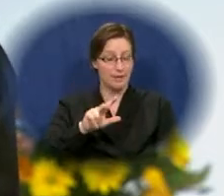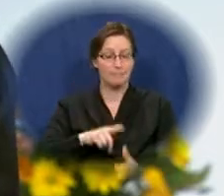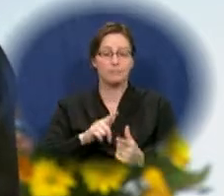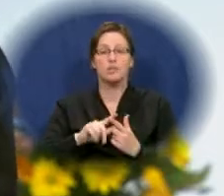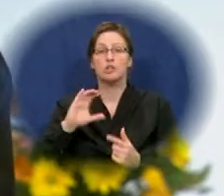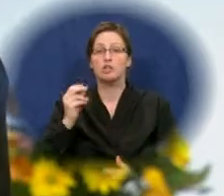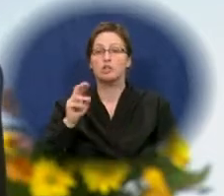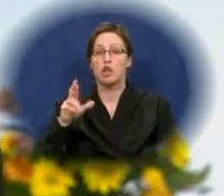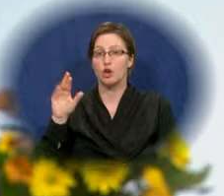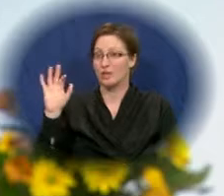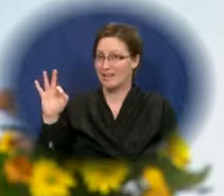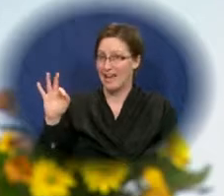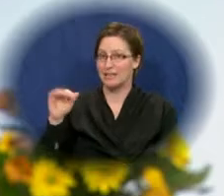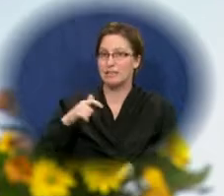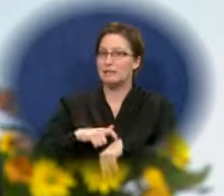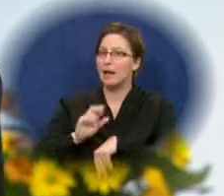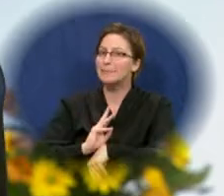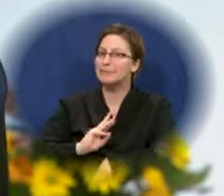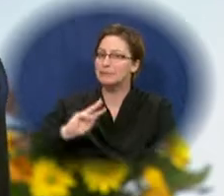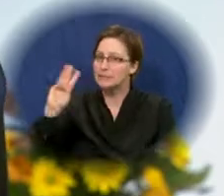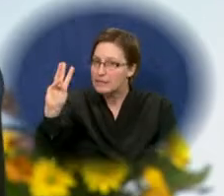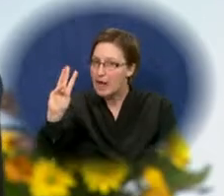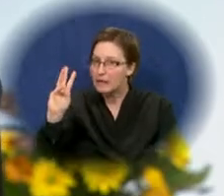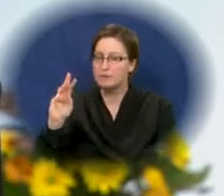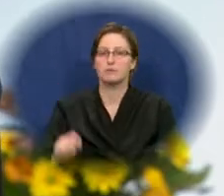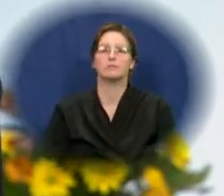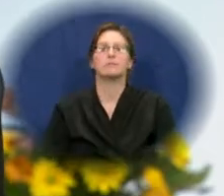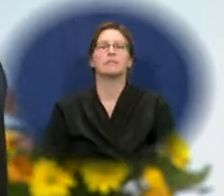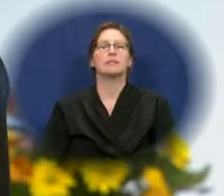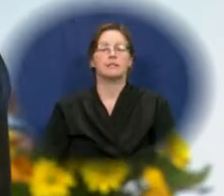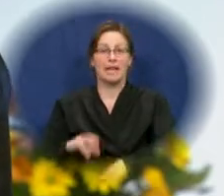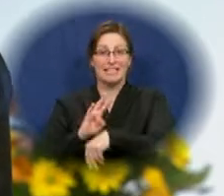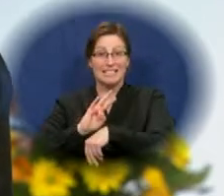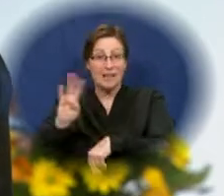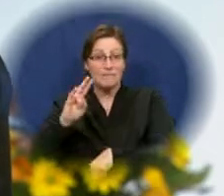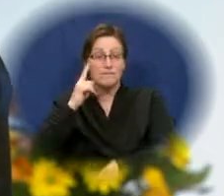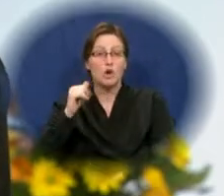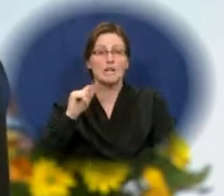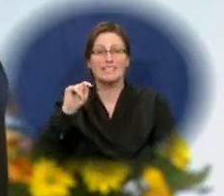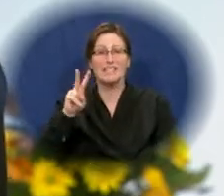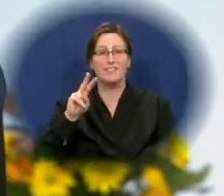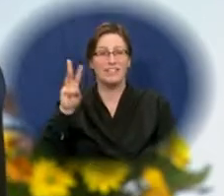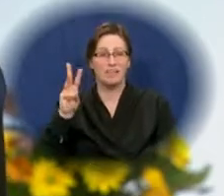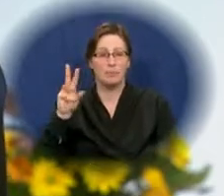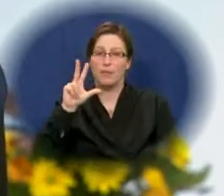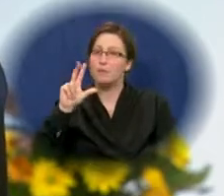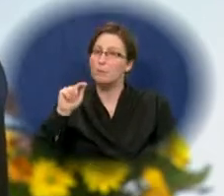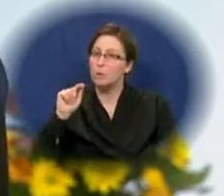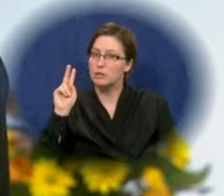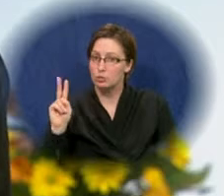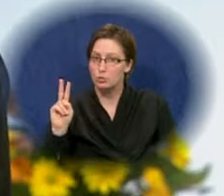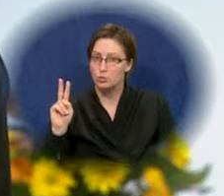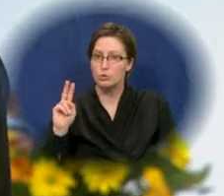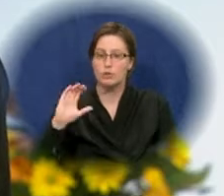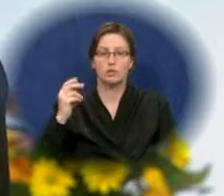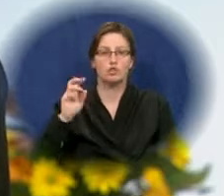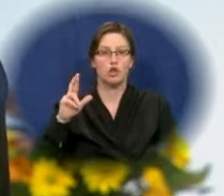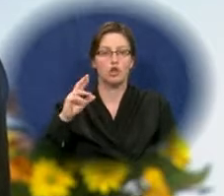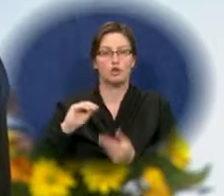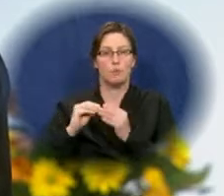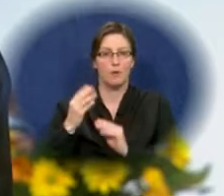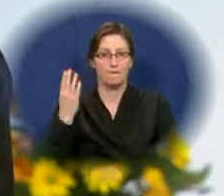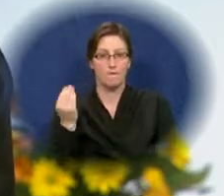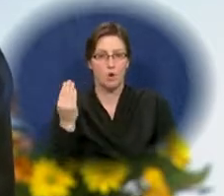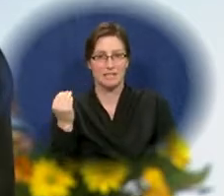Charter 9 at 6 a.m. and at 7 a.m. on TVW 3.2, Charter Channel